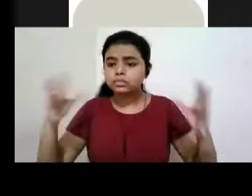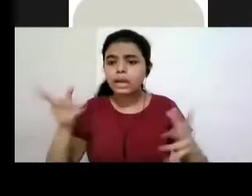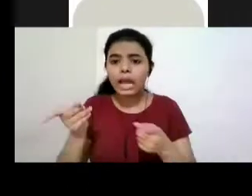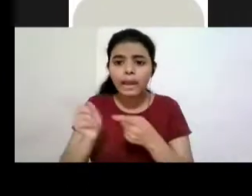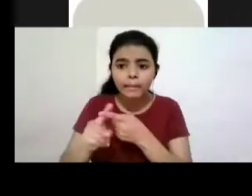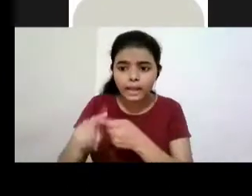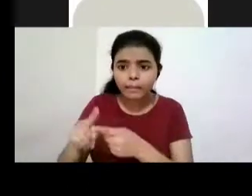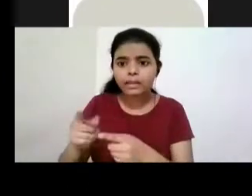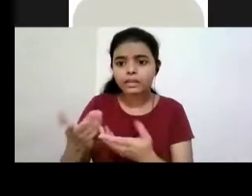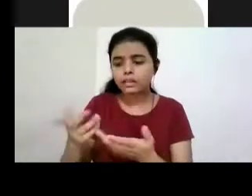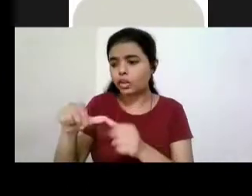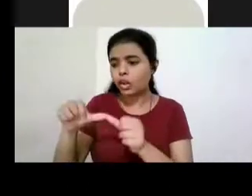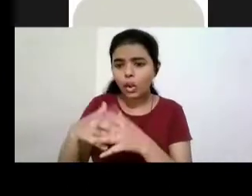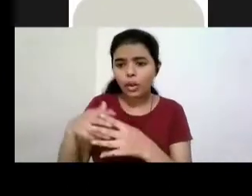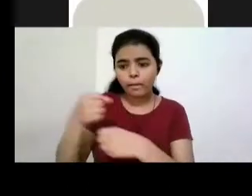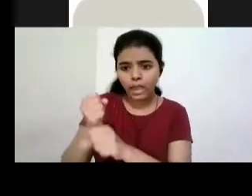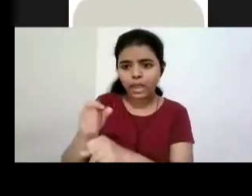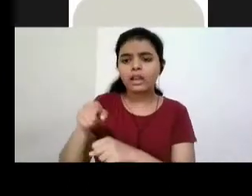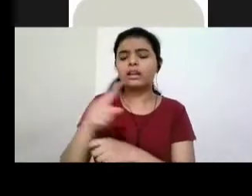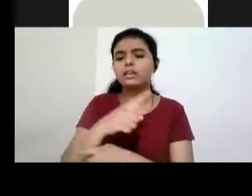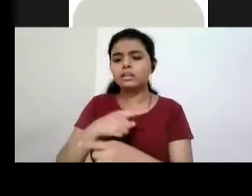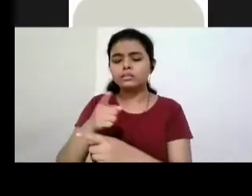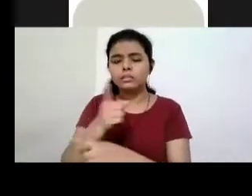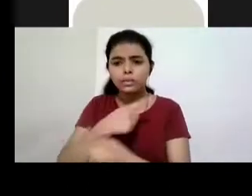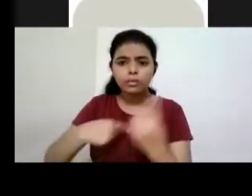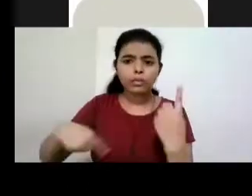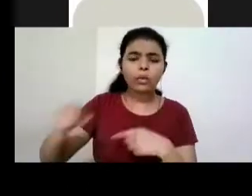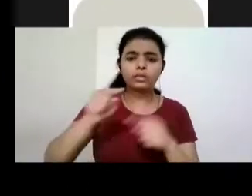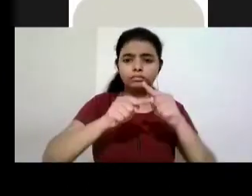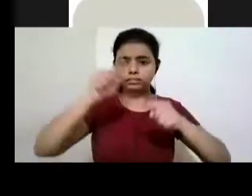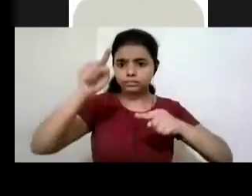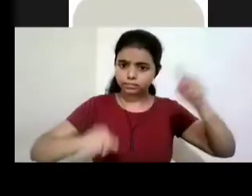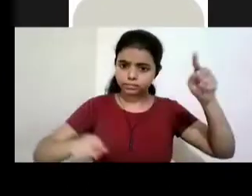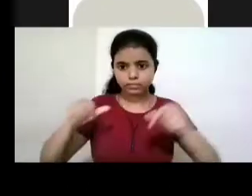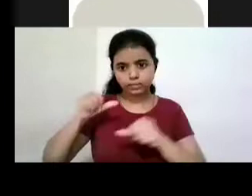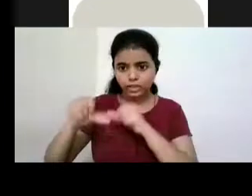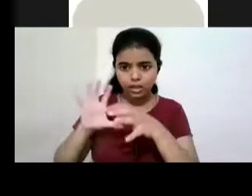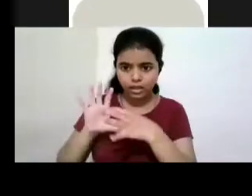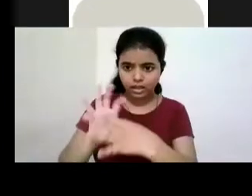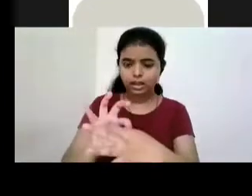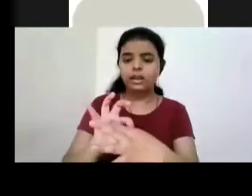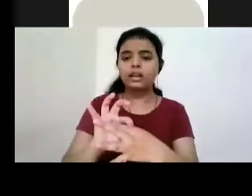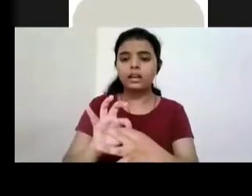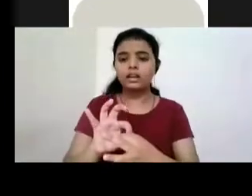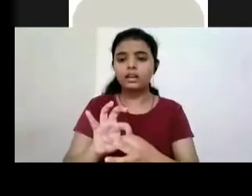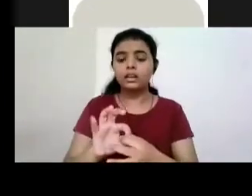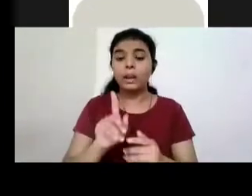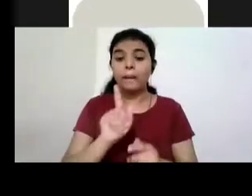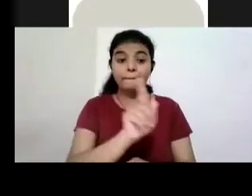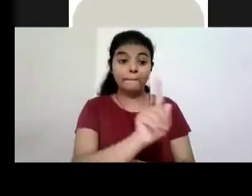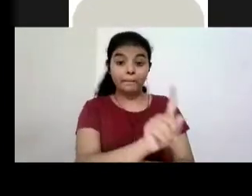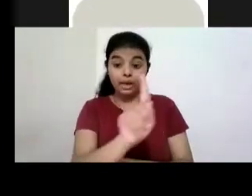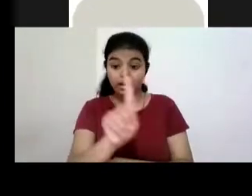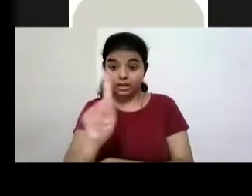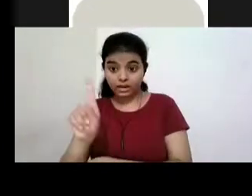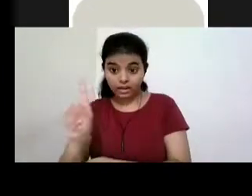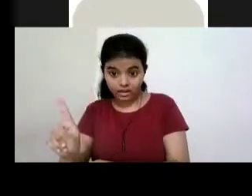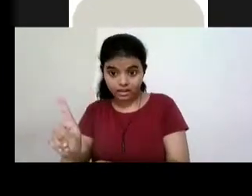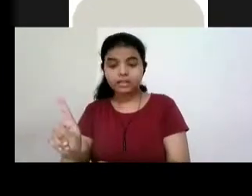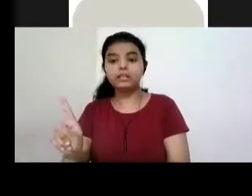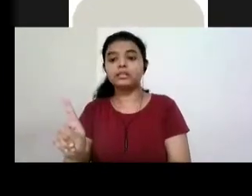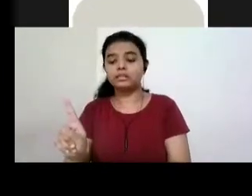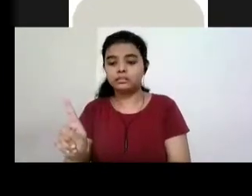happening of the whole notion of diversity, of the fact that each individual person is of